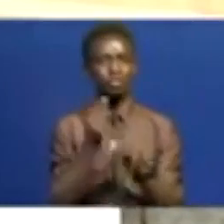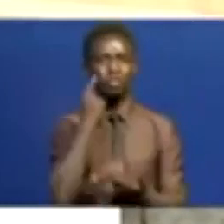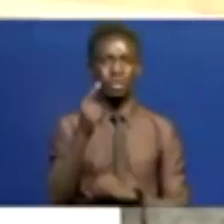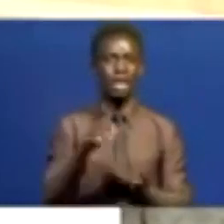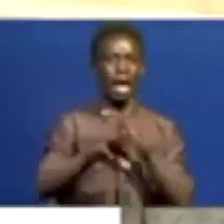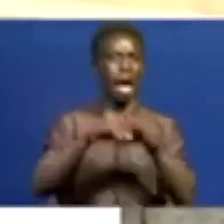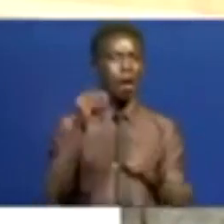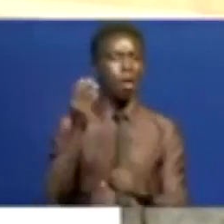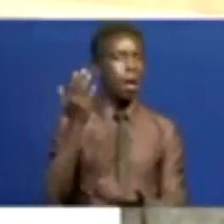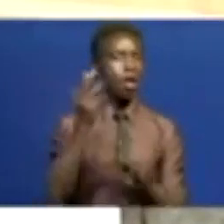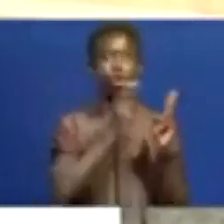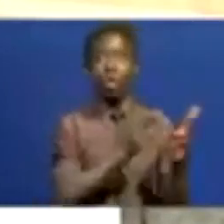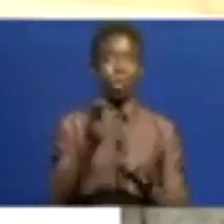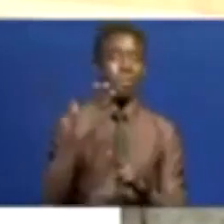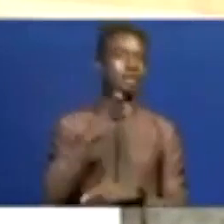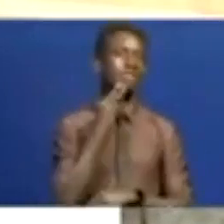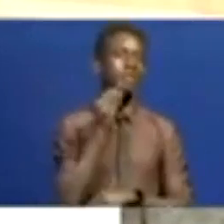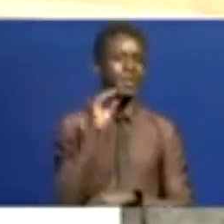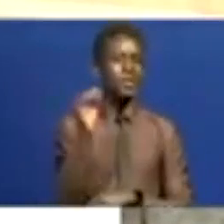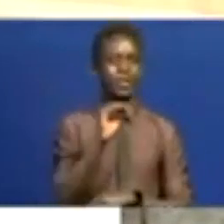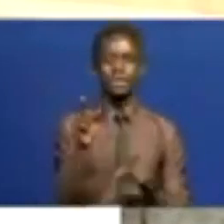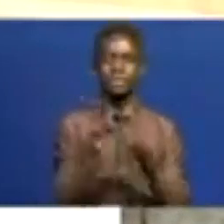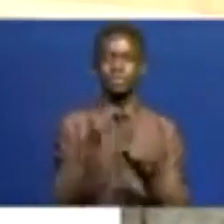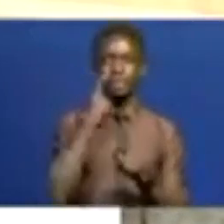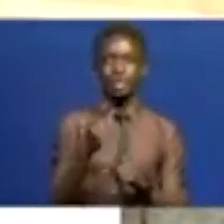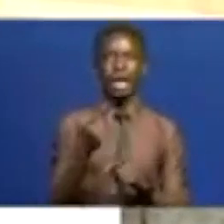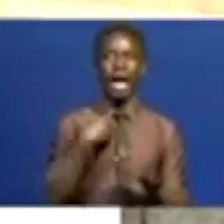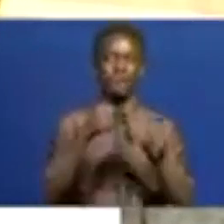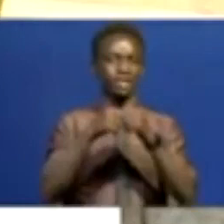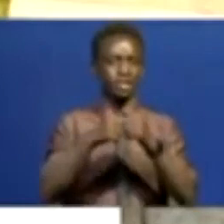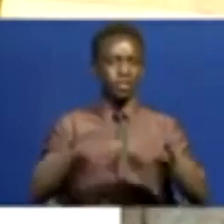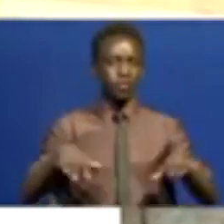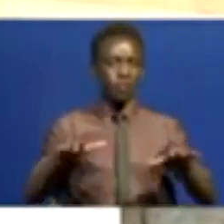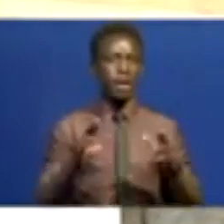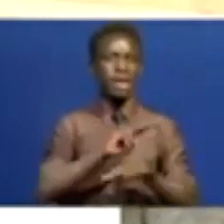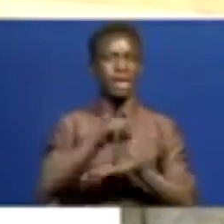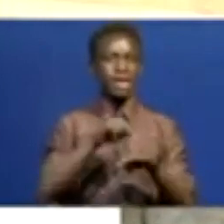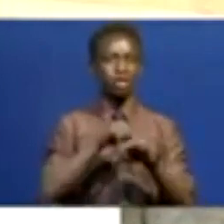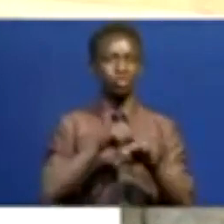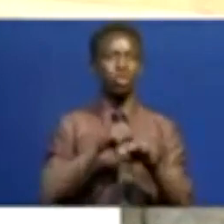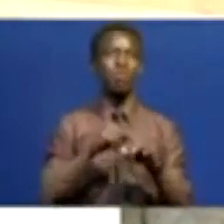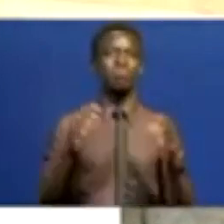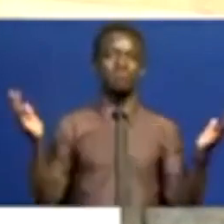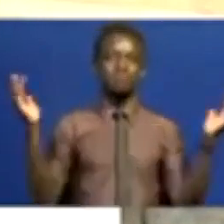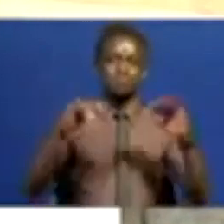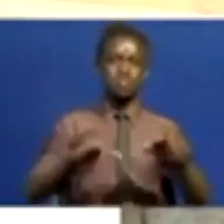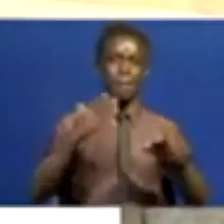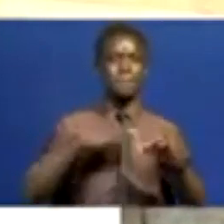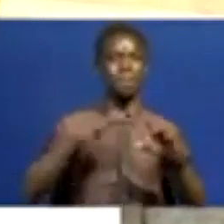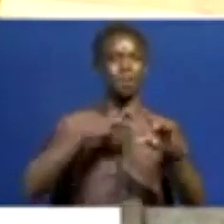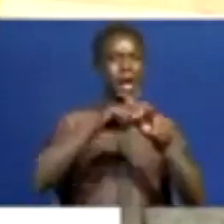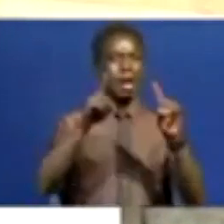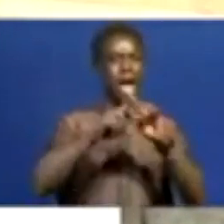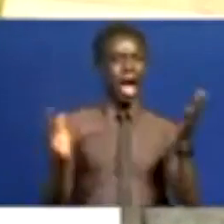normal norms, and also protocol. Yes, and also devolved devolved national functions, trying to bring people together. However, that those